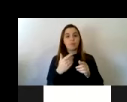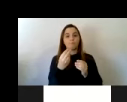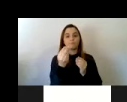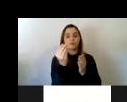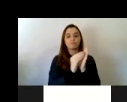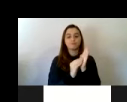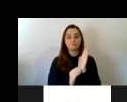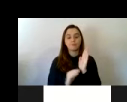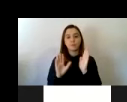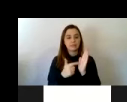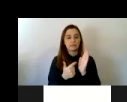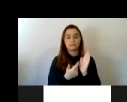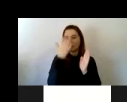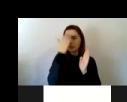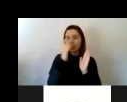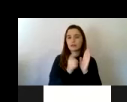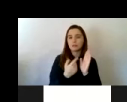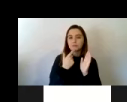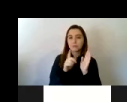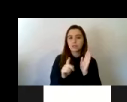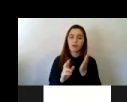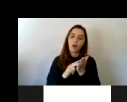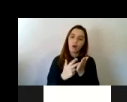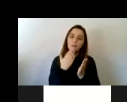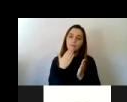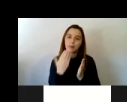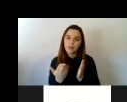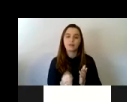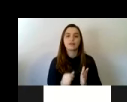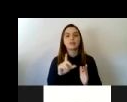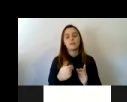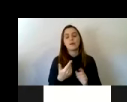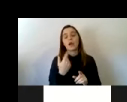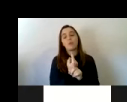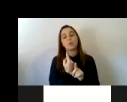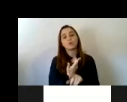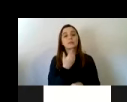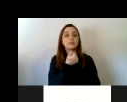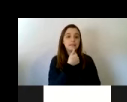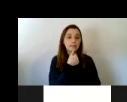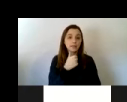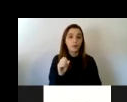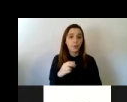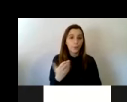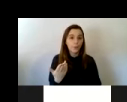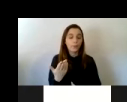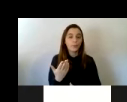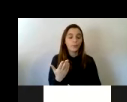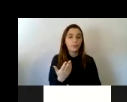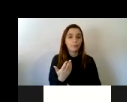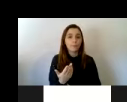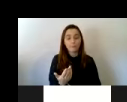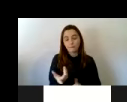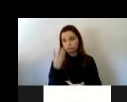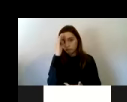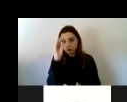kind of study, helping to decide on something and get some advice in different issues